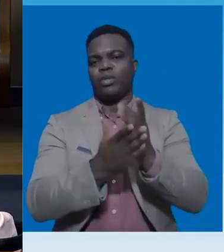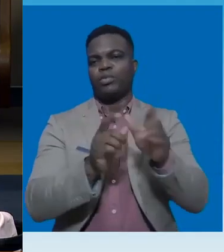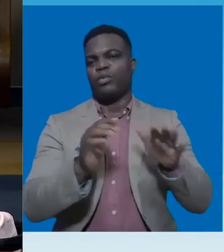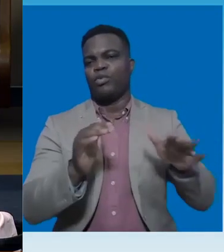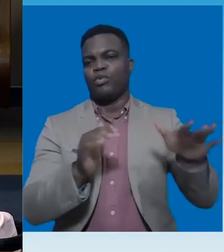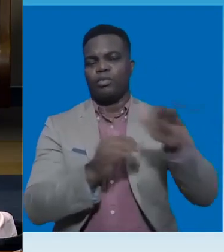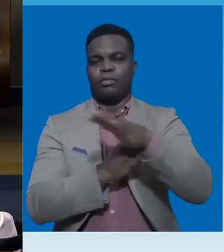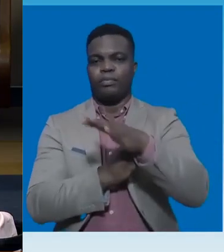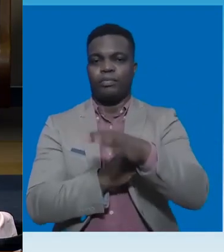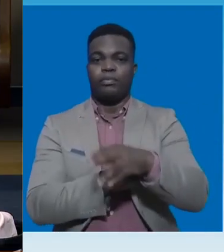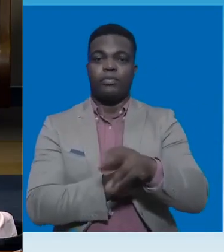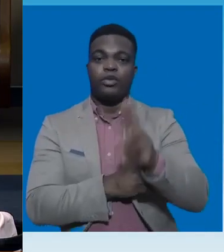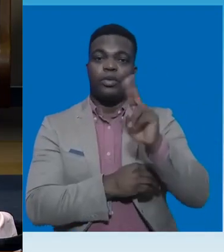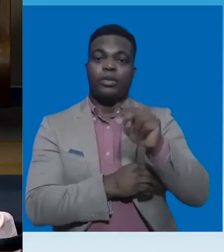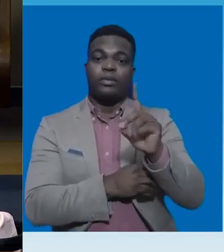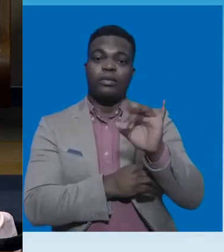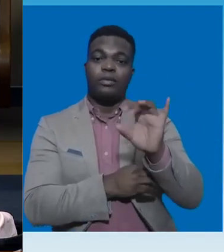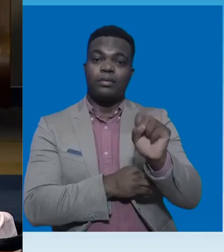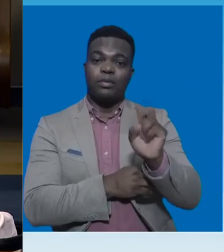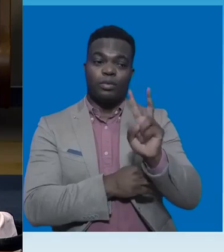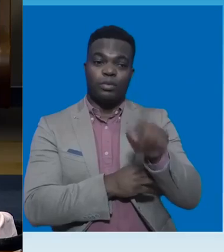an opportunity